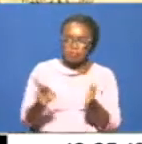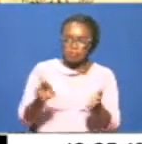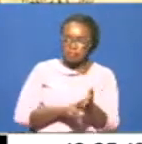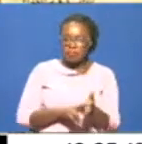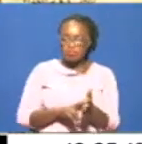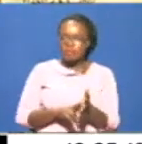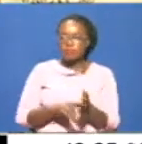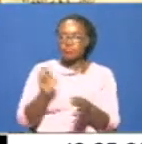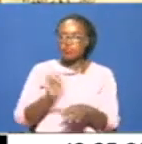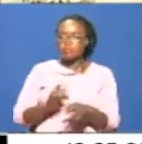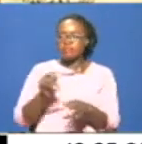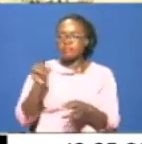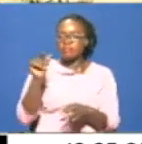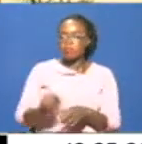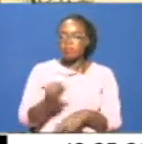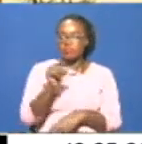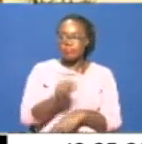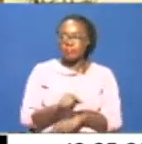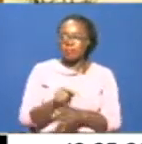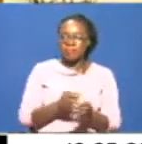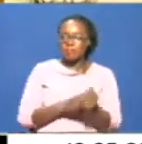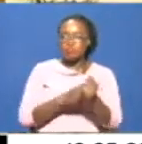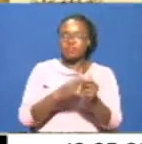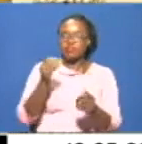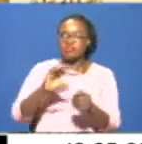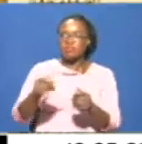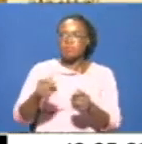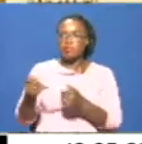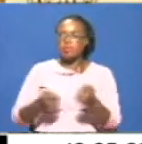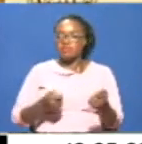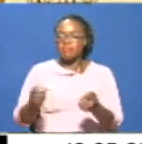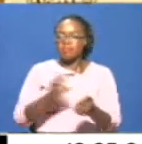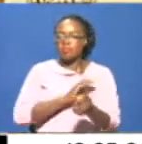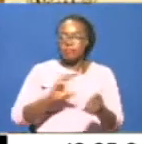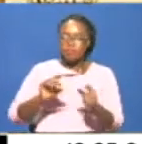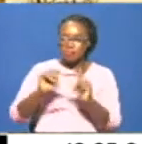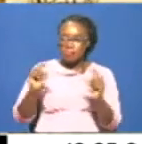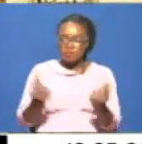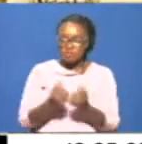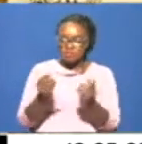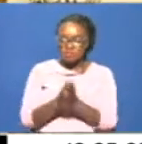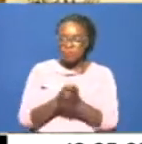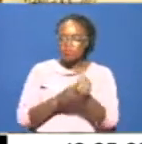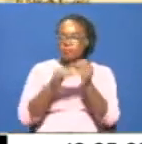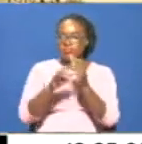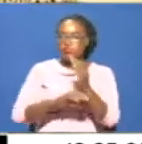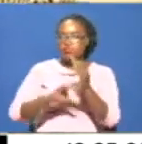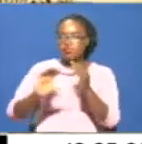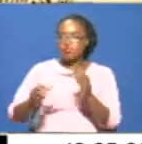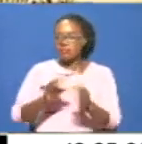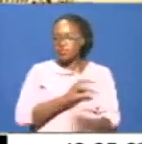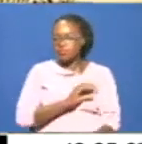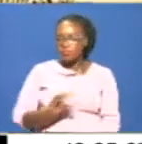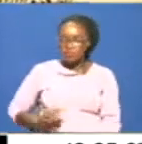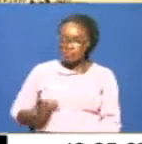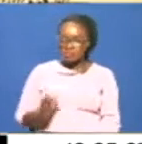the affected persons was spearheaded by the county steering groups under the leadership of the county commissioners,